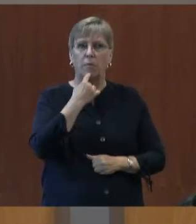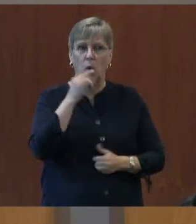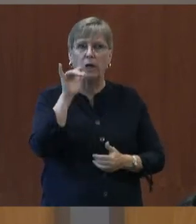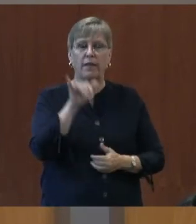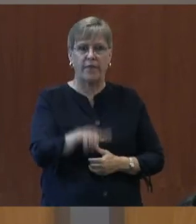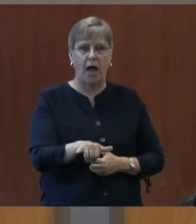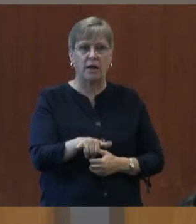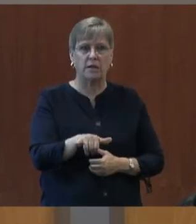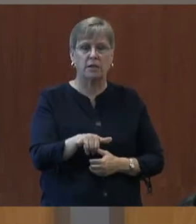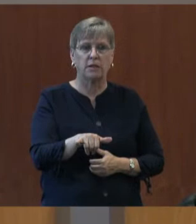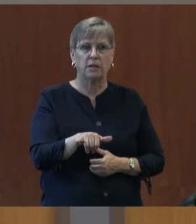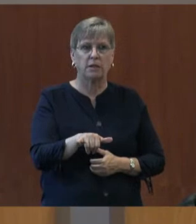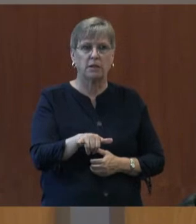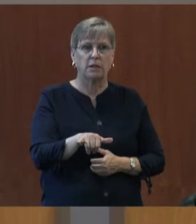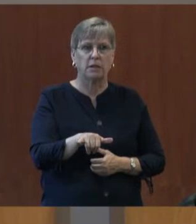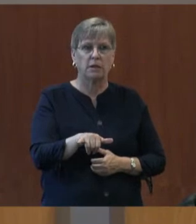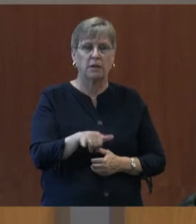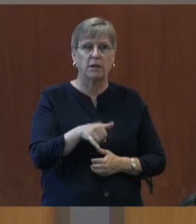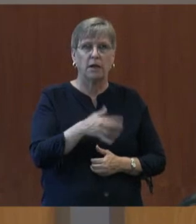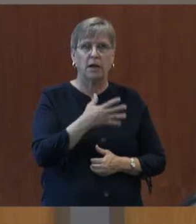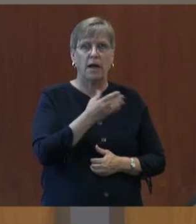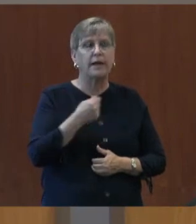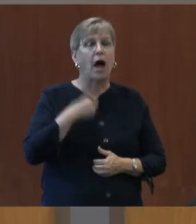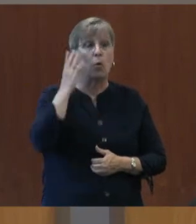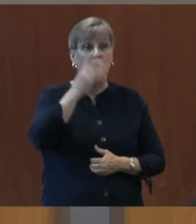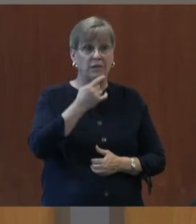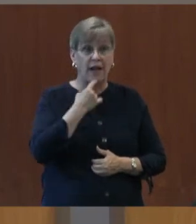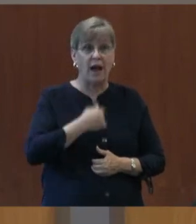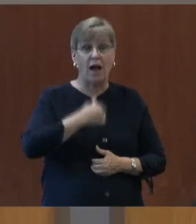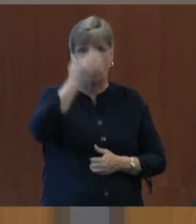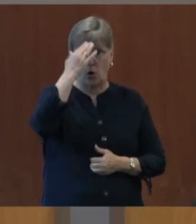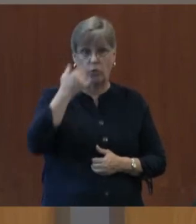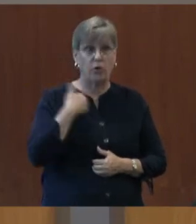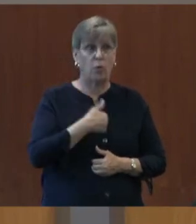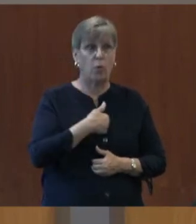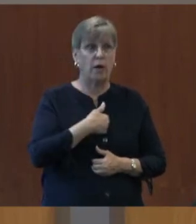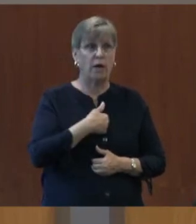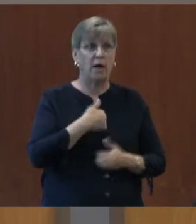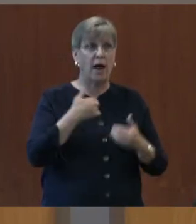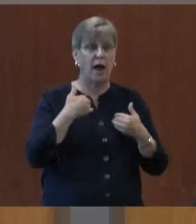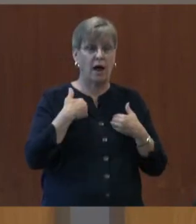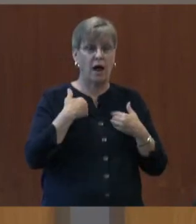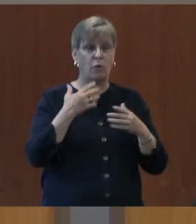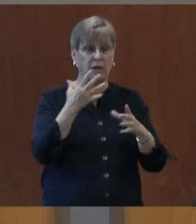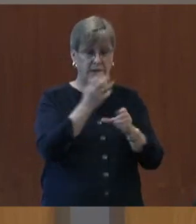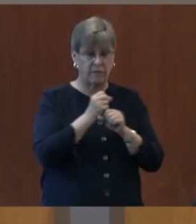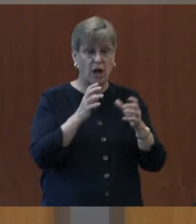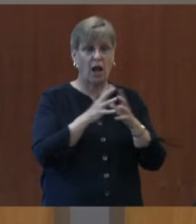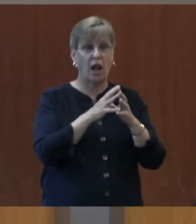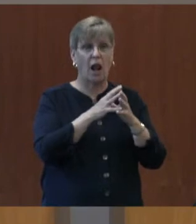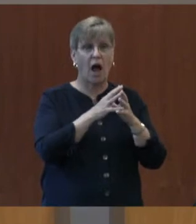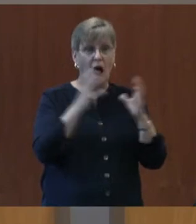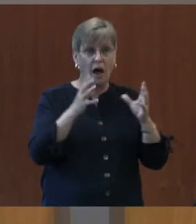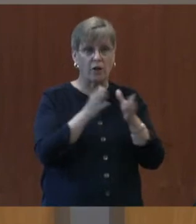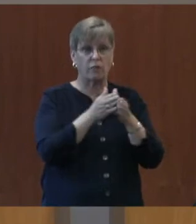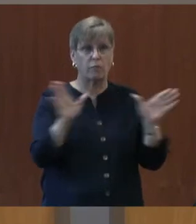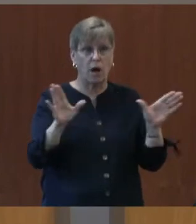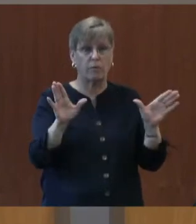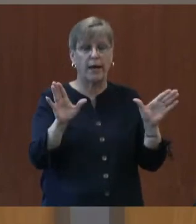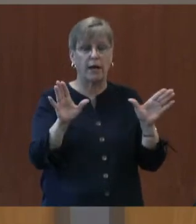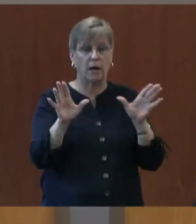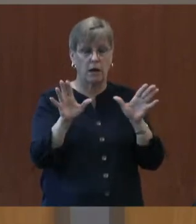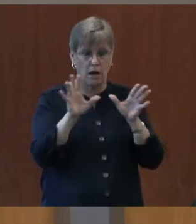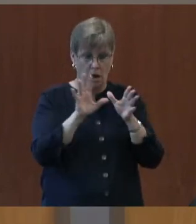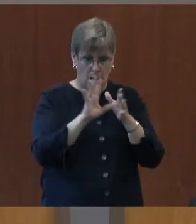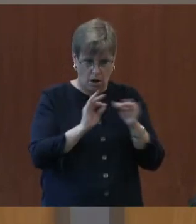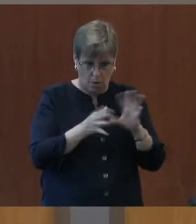that. And I will say that I know we got a lot of public comment saying to trust the